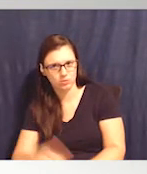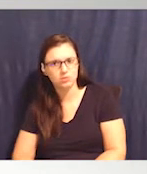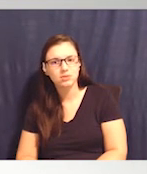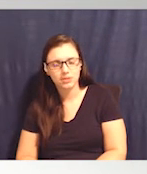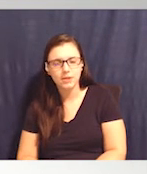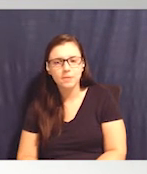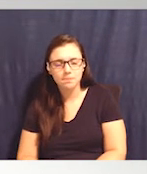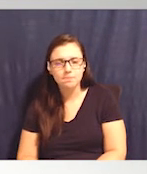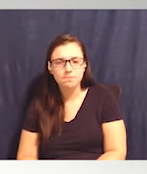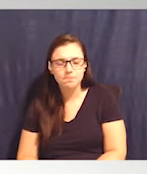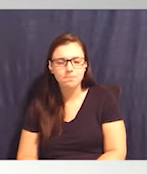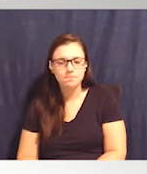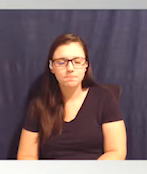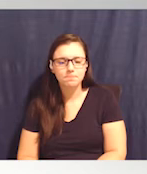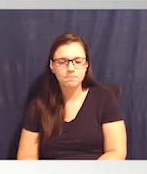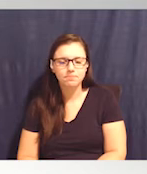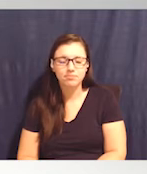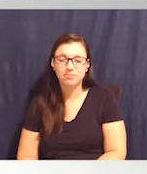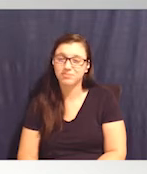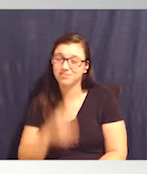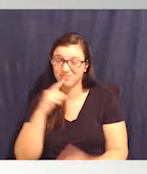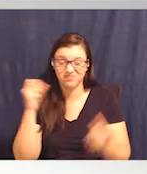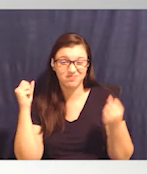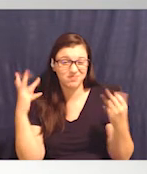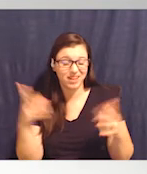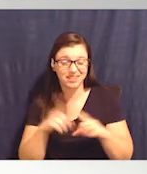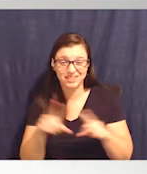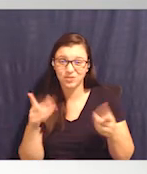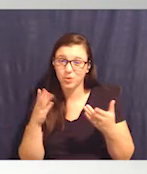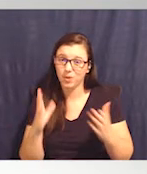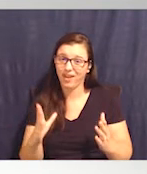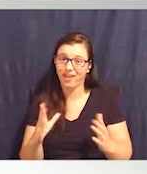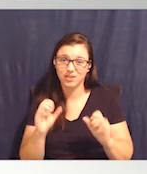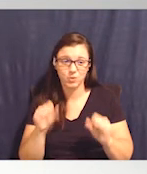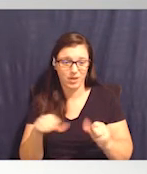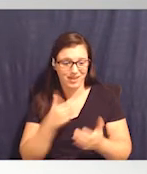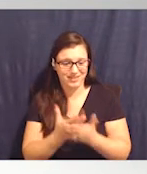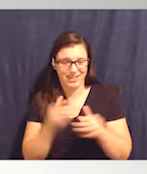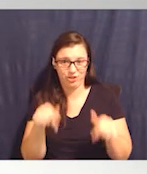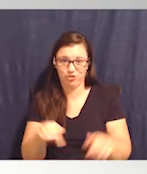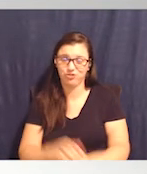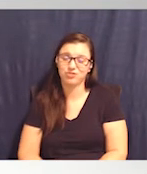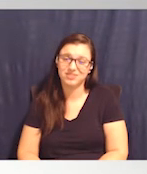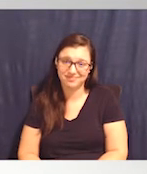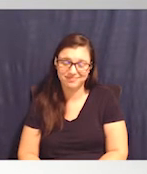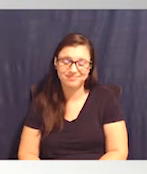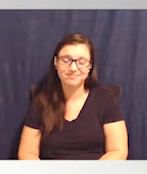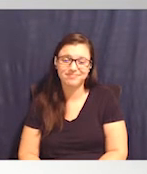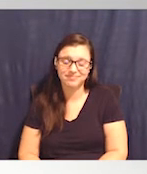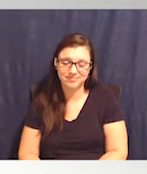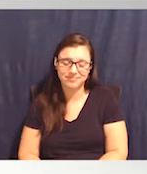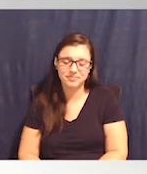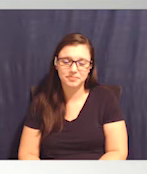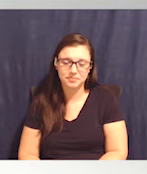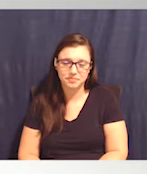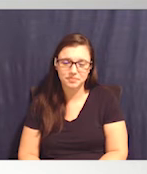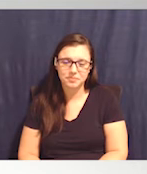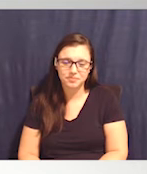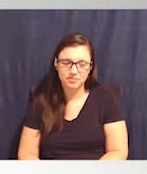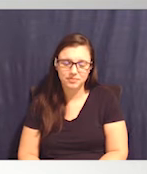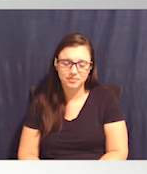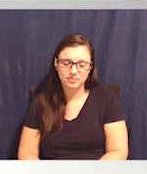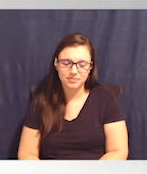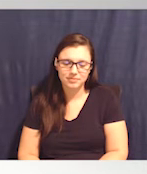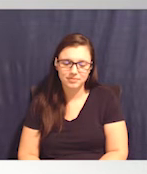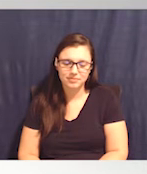There's so many different ways you can get here. You know, I know most of us have a tendency to